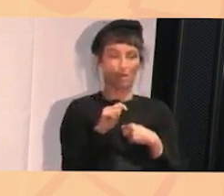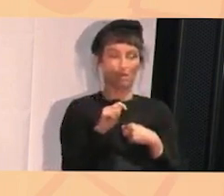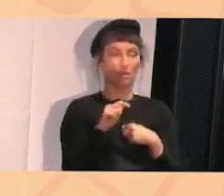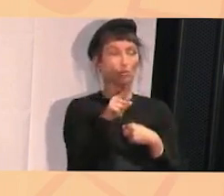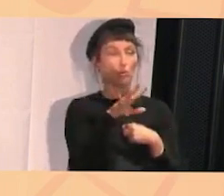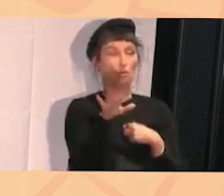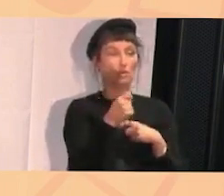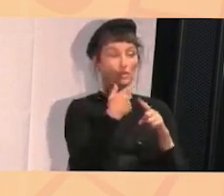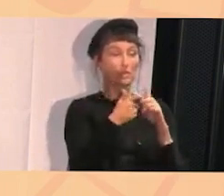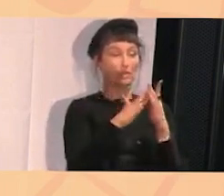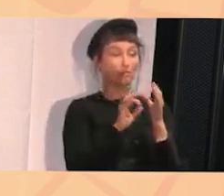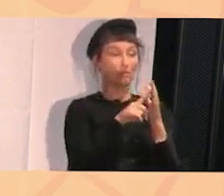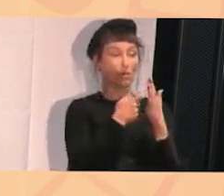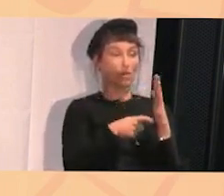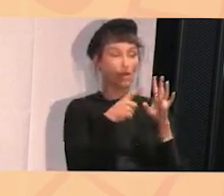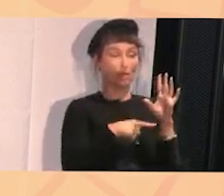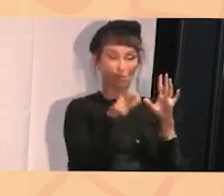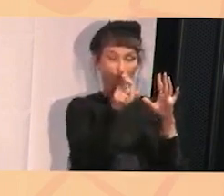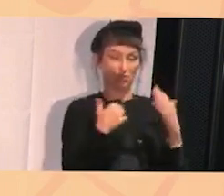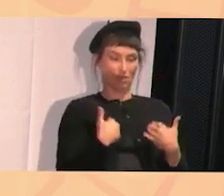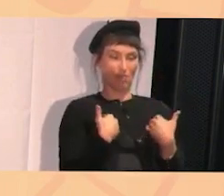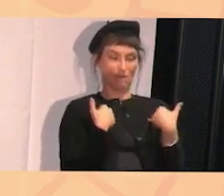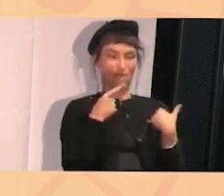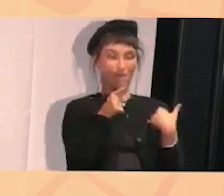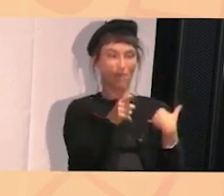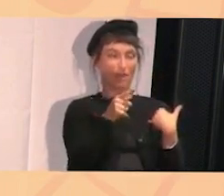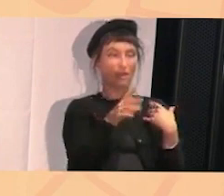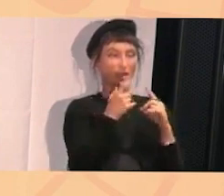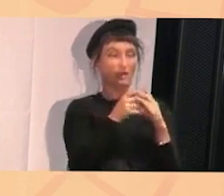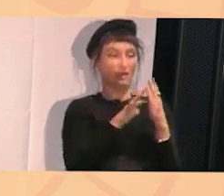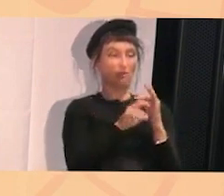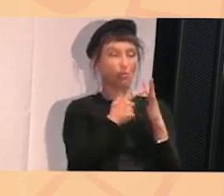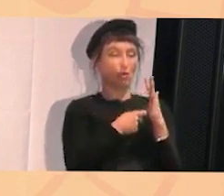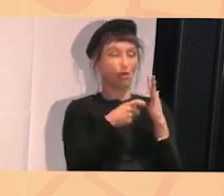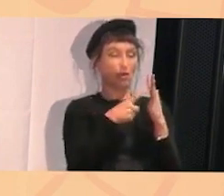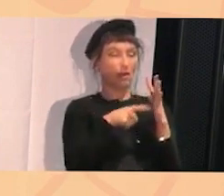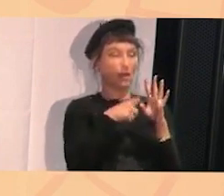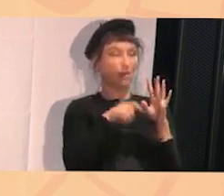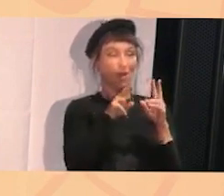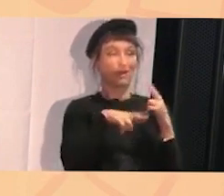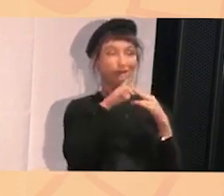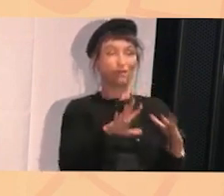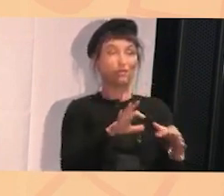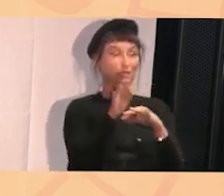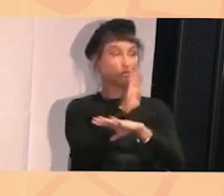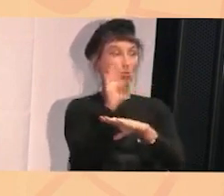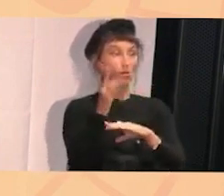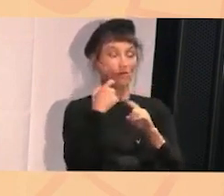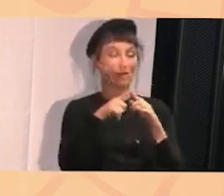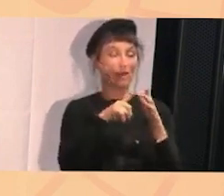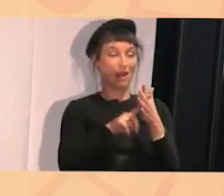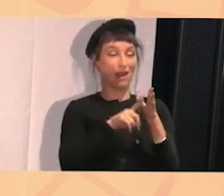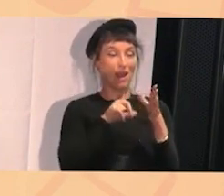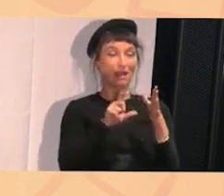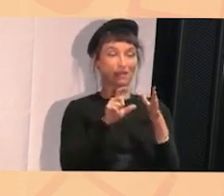Kimberley, living in the Kimberley, but on the board, to be on the board of Kellic, you have to, at the men's part of